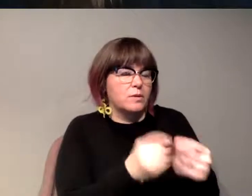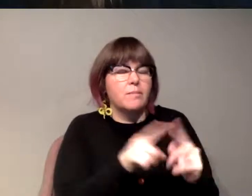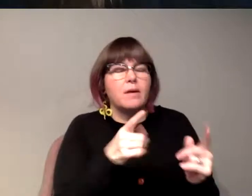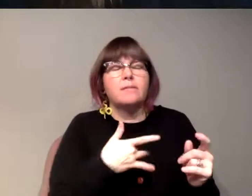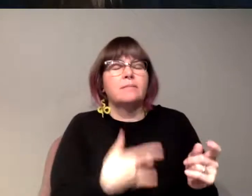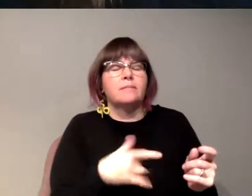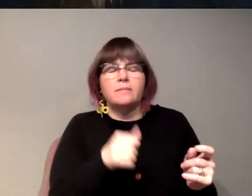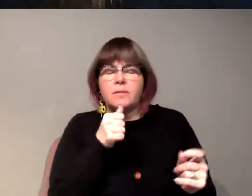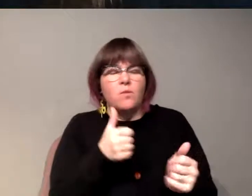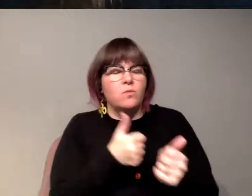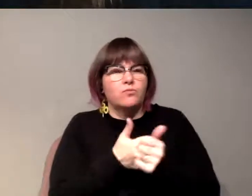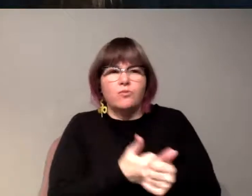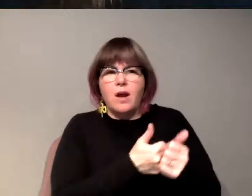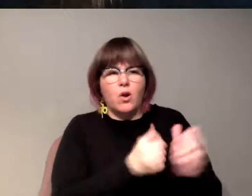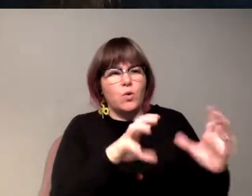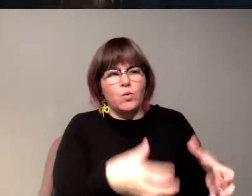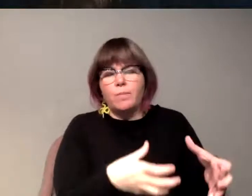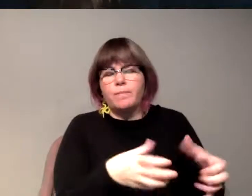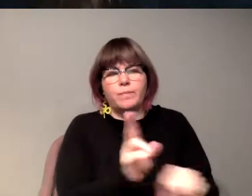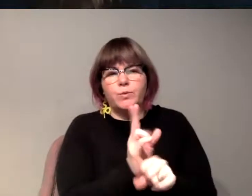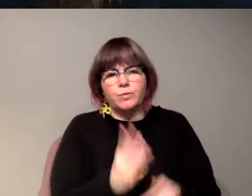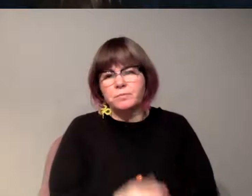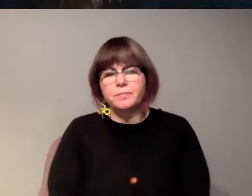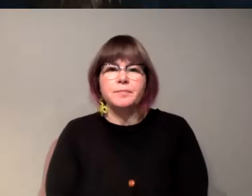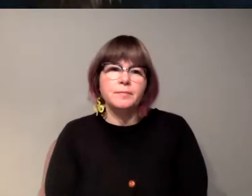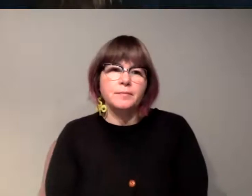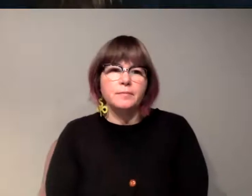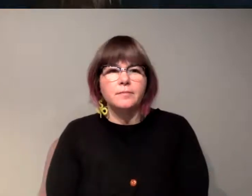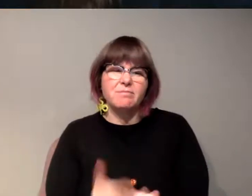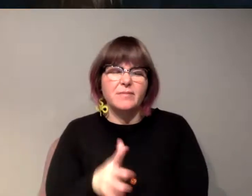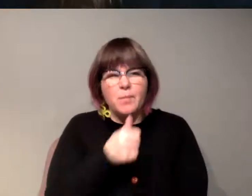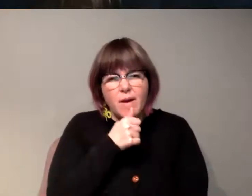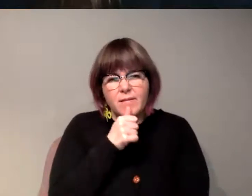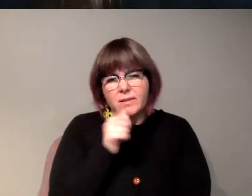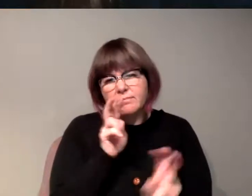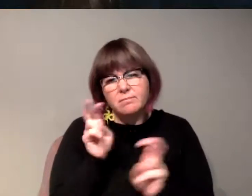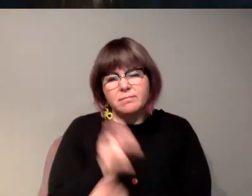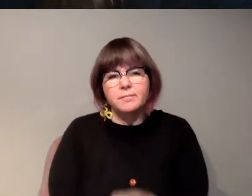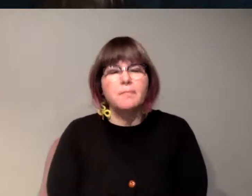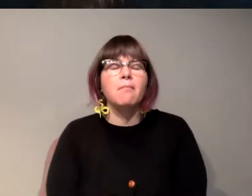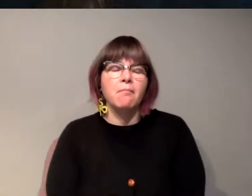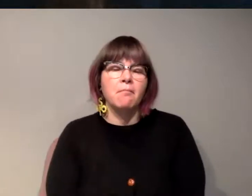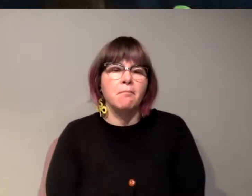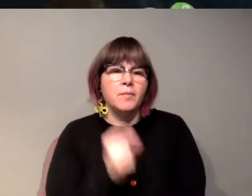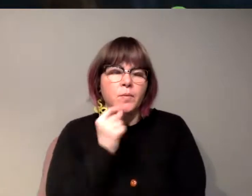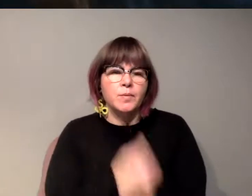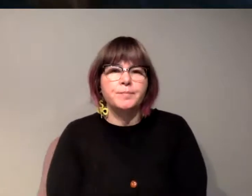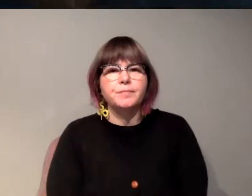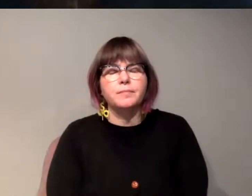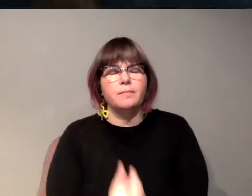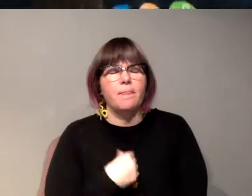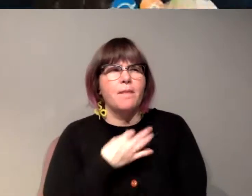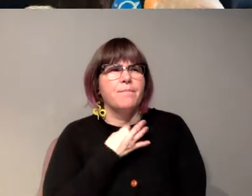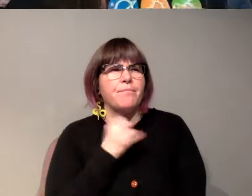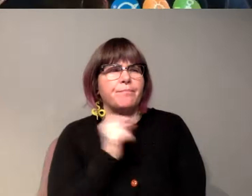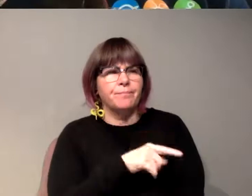don't generally track groups of our users. It's kind of like a privacy thing. Right. Cool. So I have a question. So